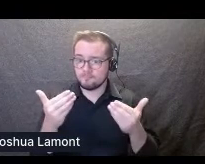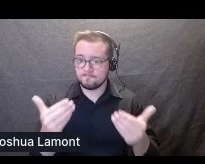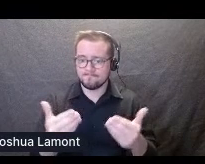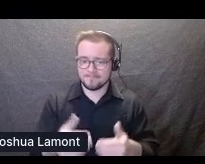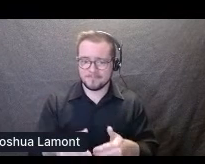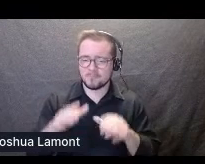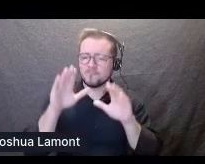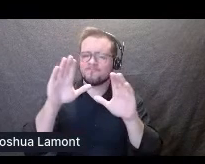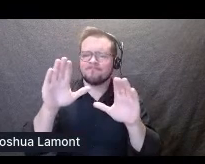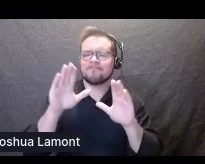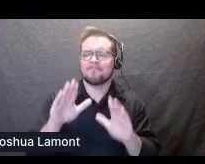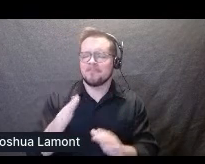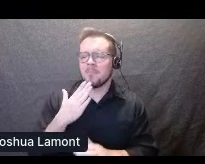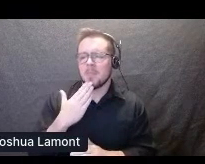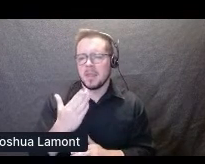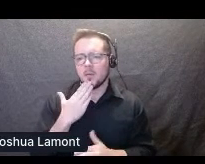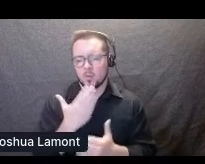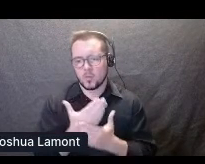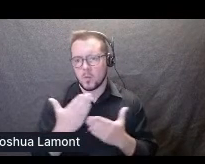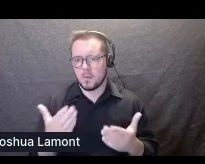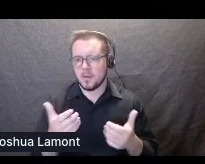Great, fantastic. Thank you so much.